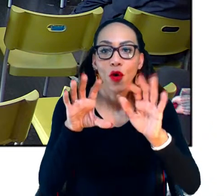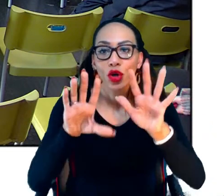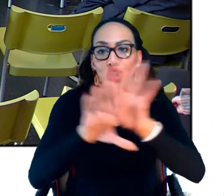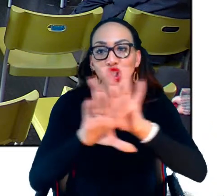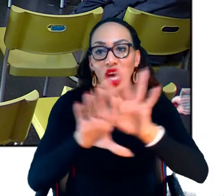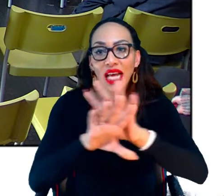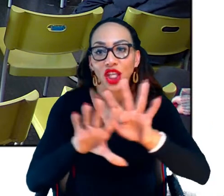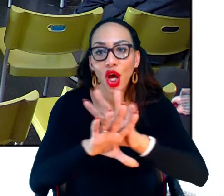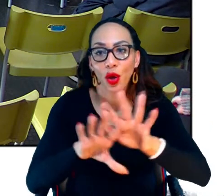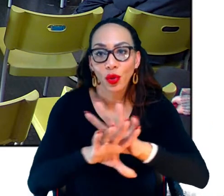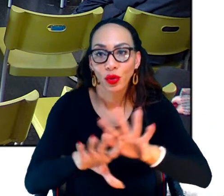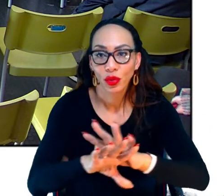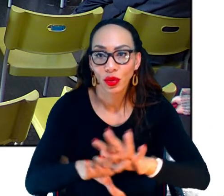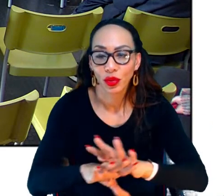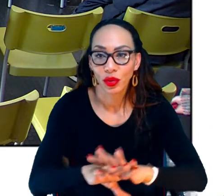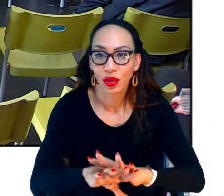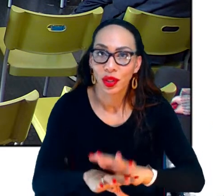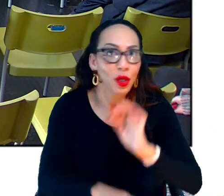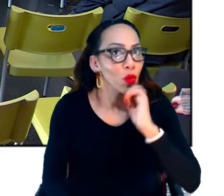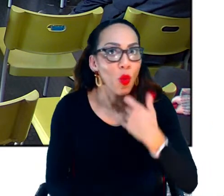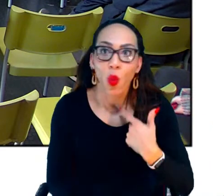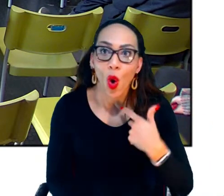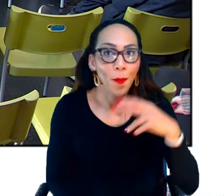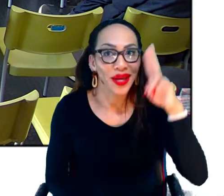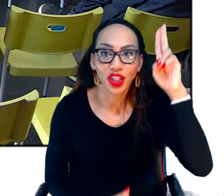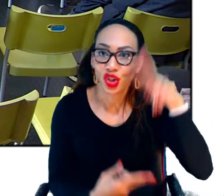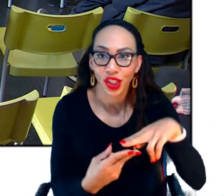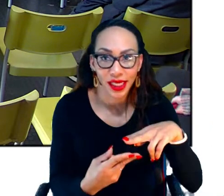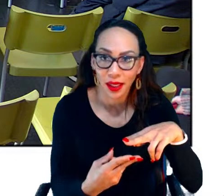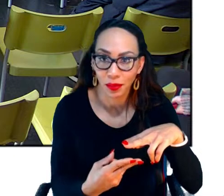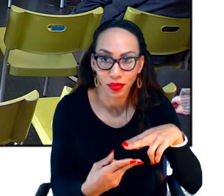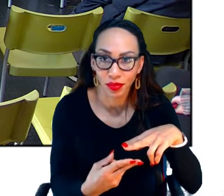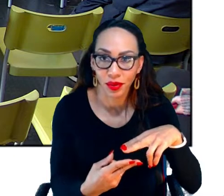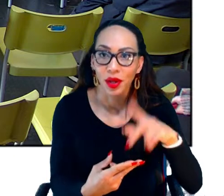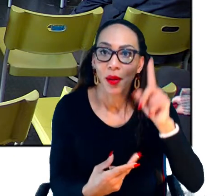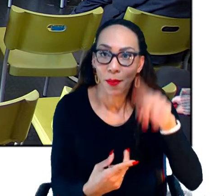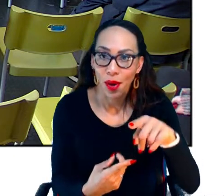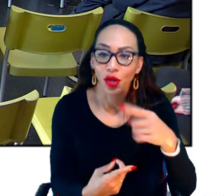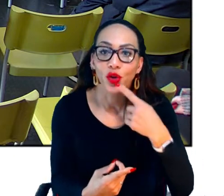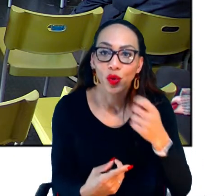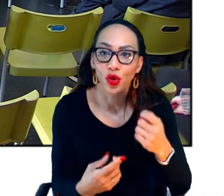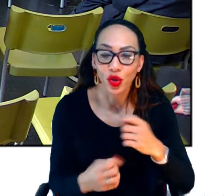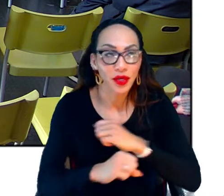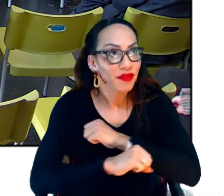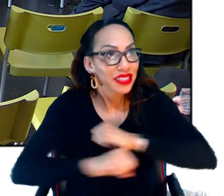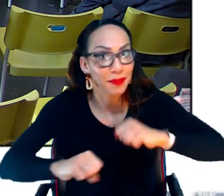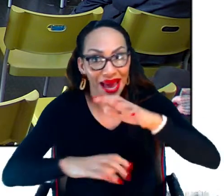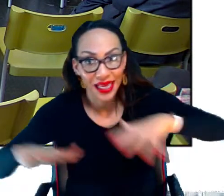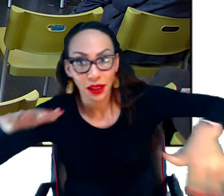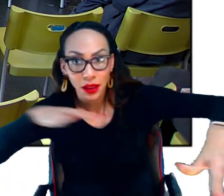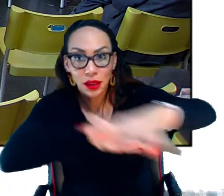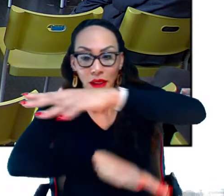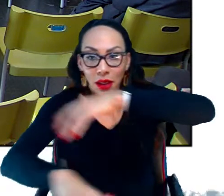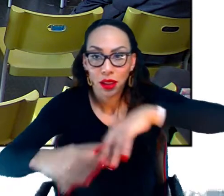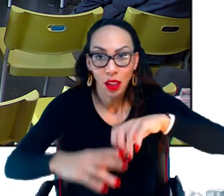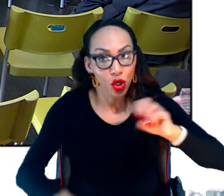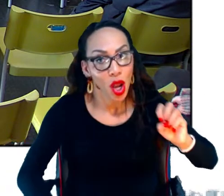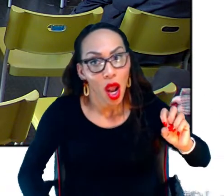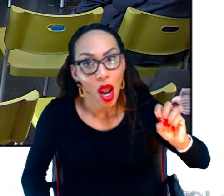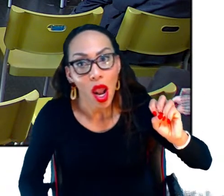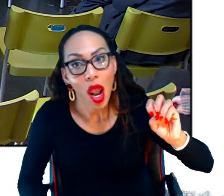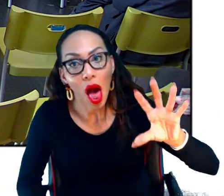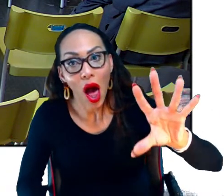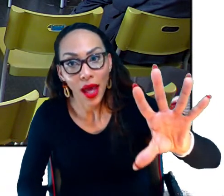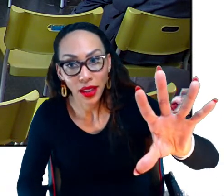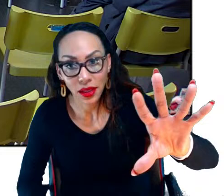take thought, but I can almost see this as you have a space and you're projecting with light and you